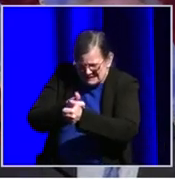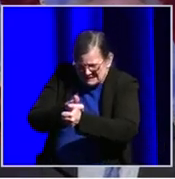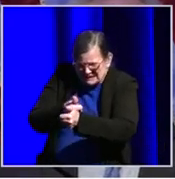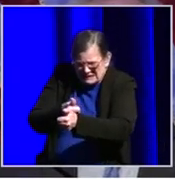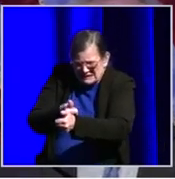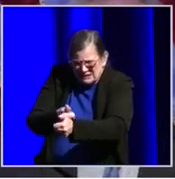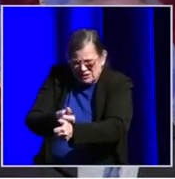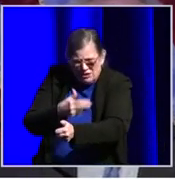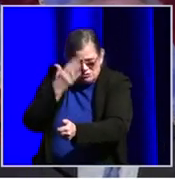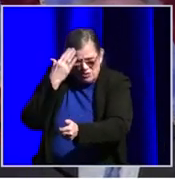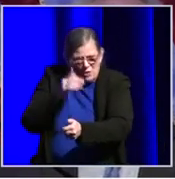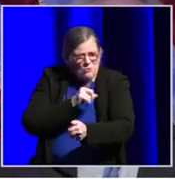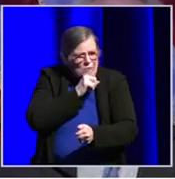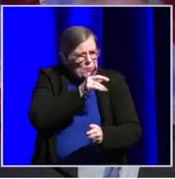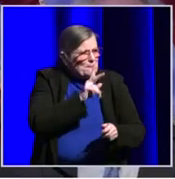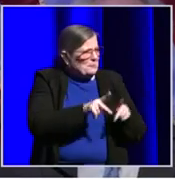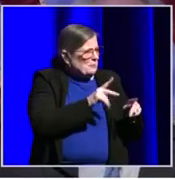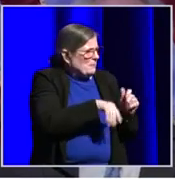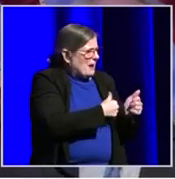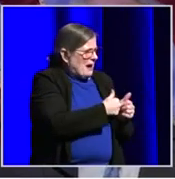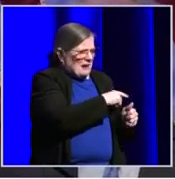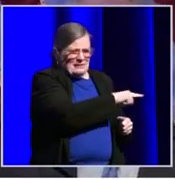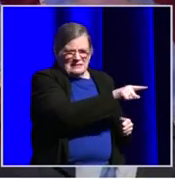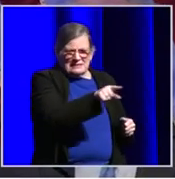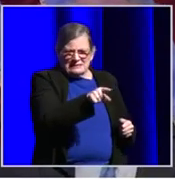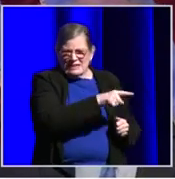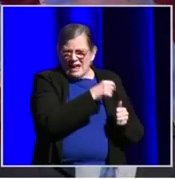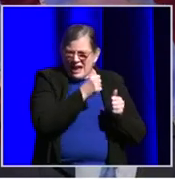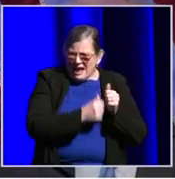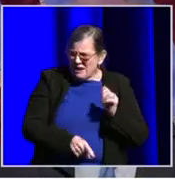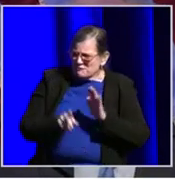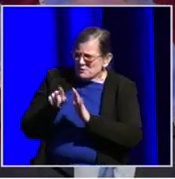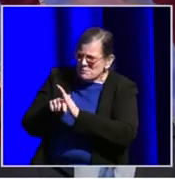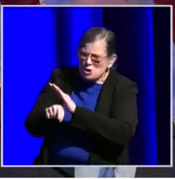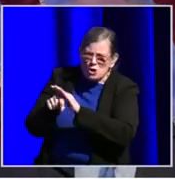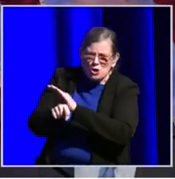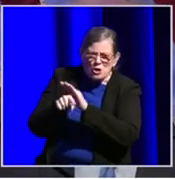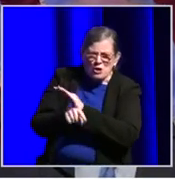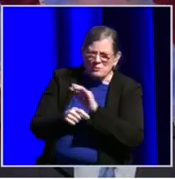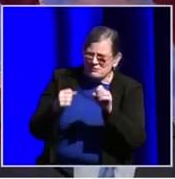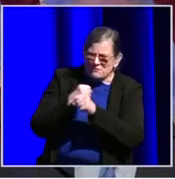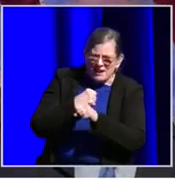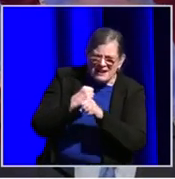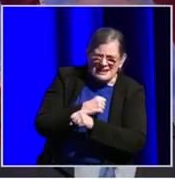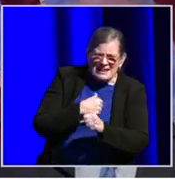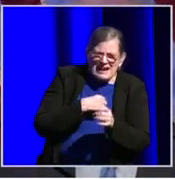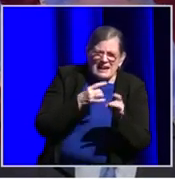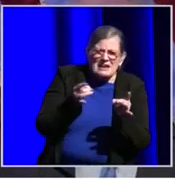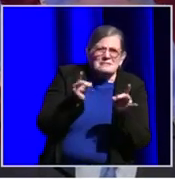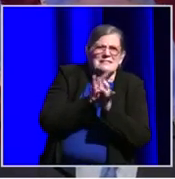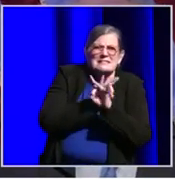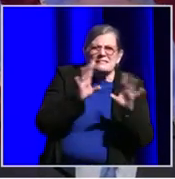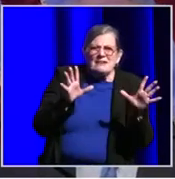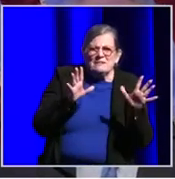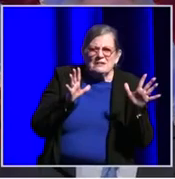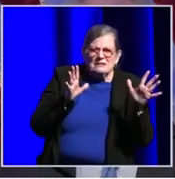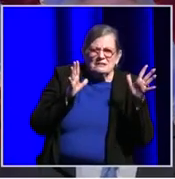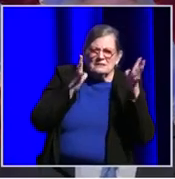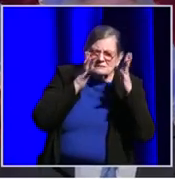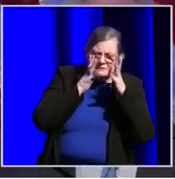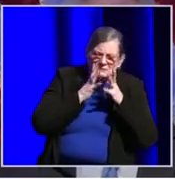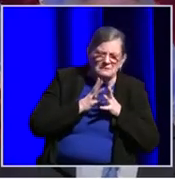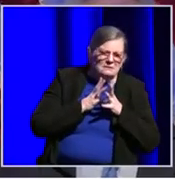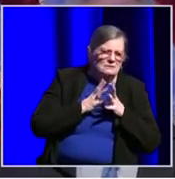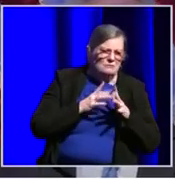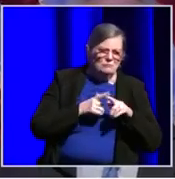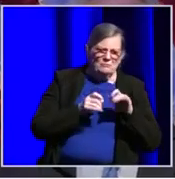people. Behind every murder statistic, there is a devastated family. Behind every violent